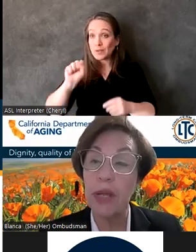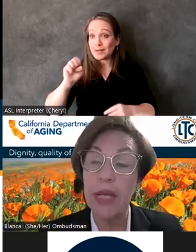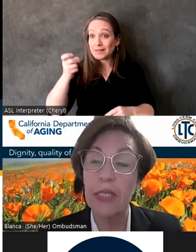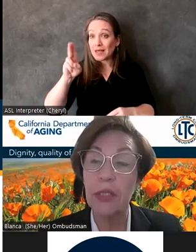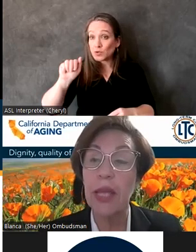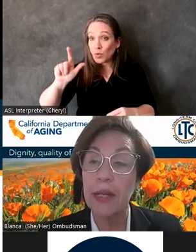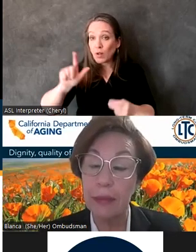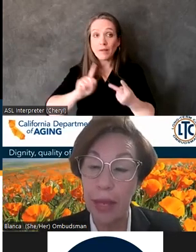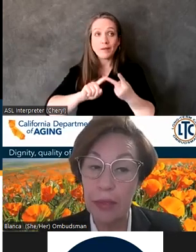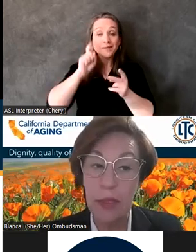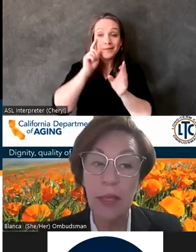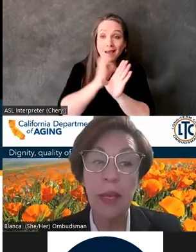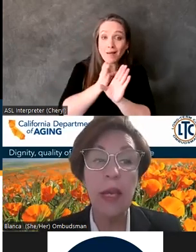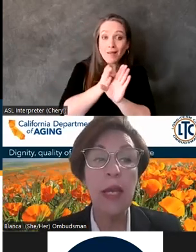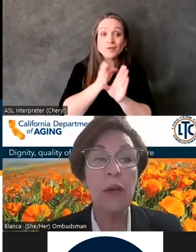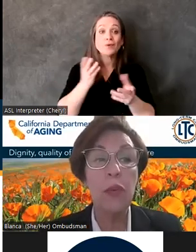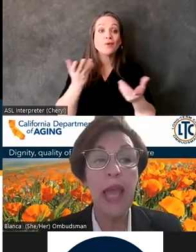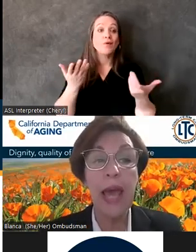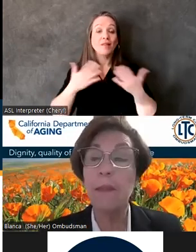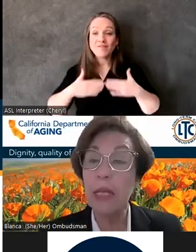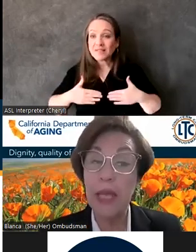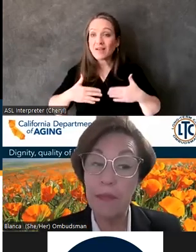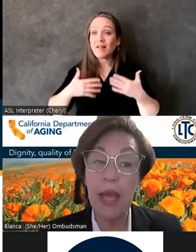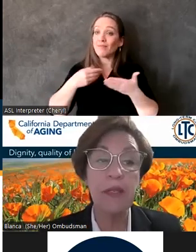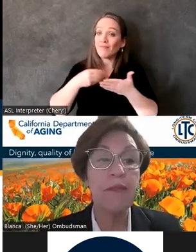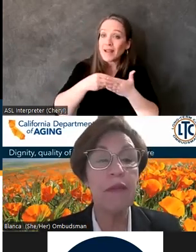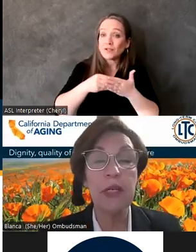psychological, financial, and neglect. We had about